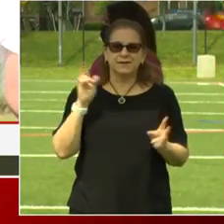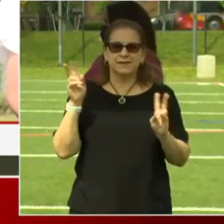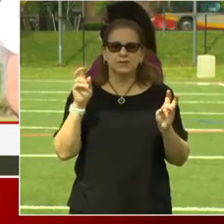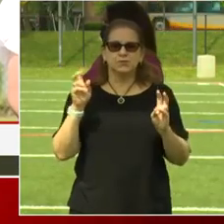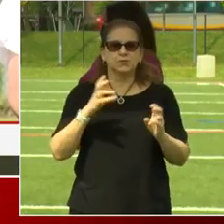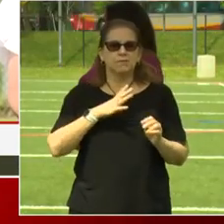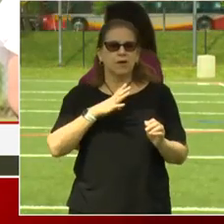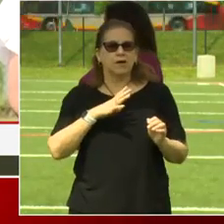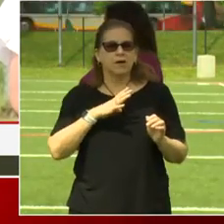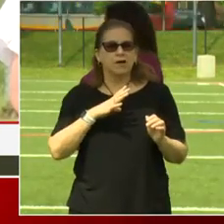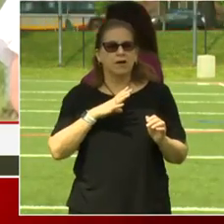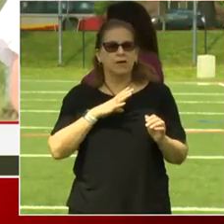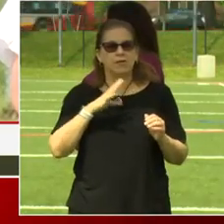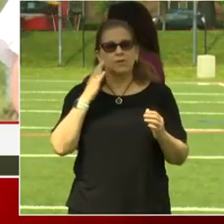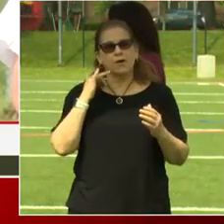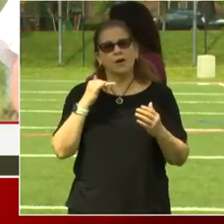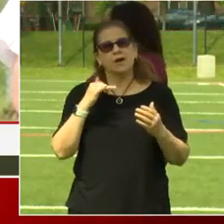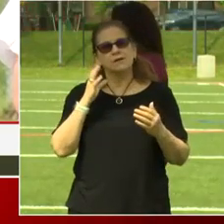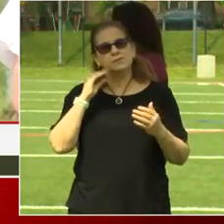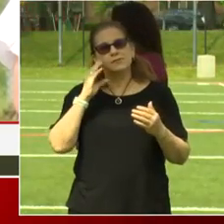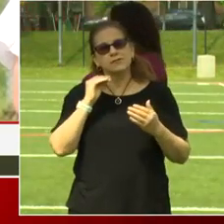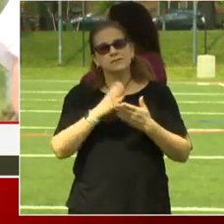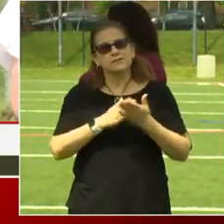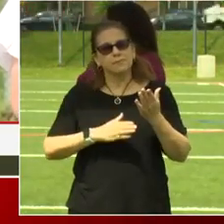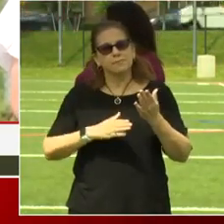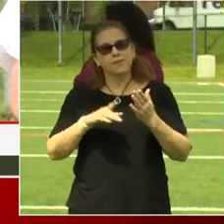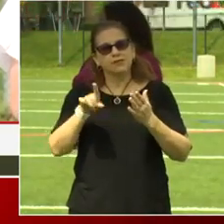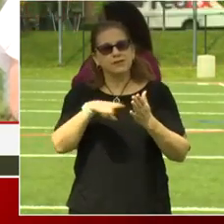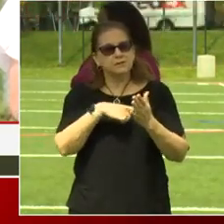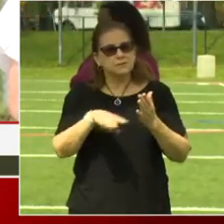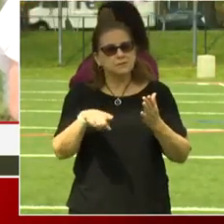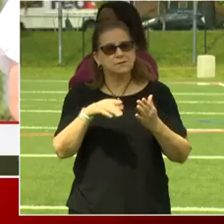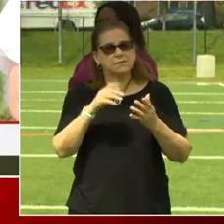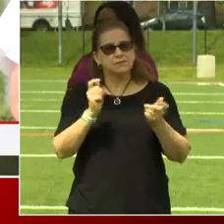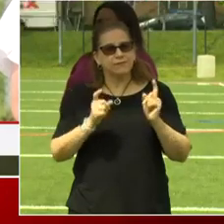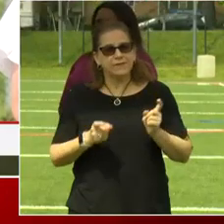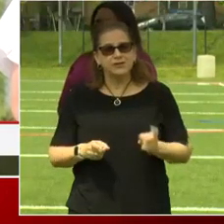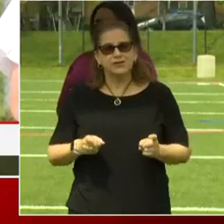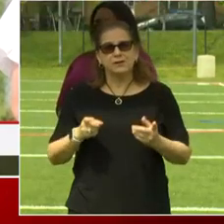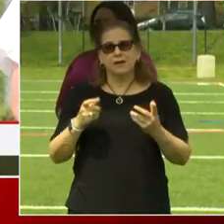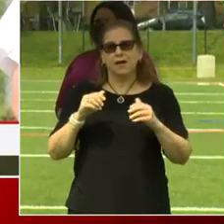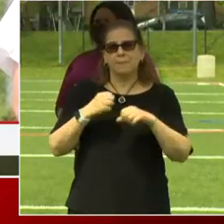of the criticism which speaks to the amendments as introduced by the mayor,